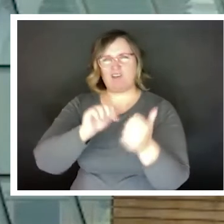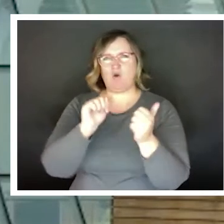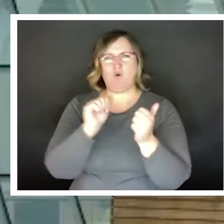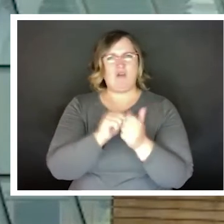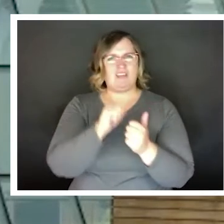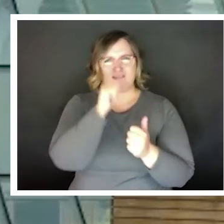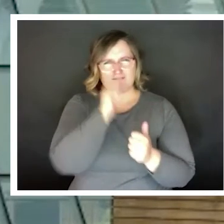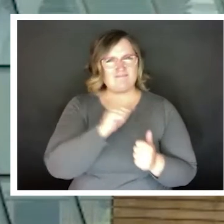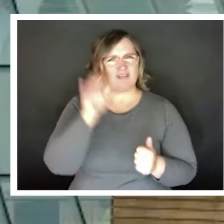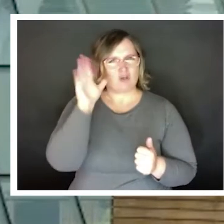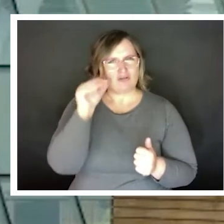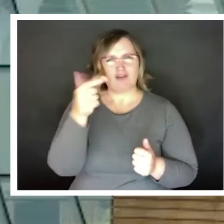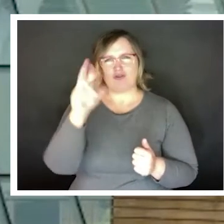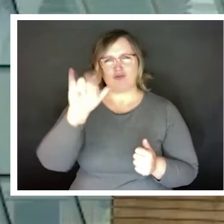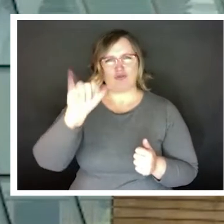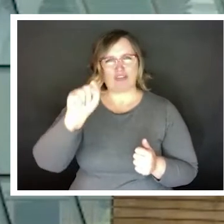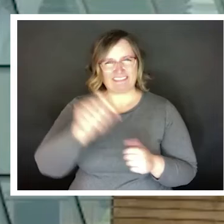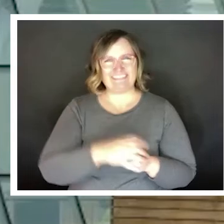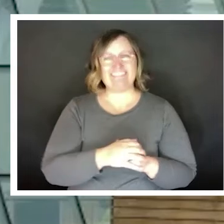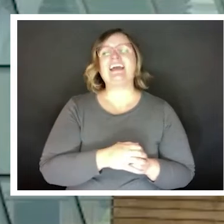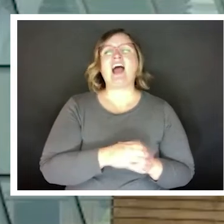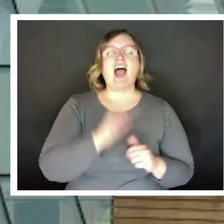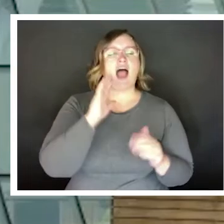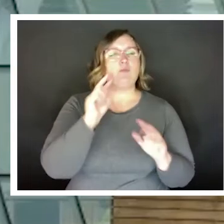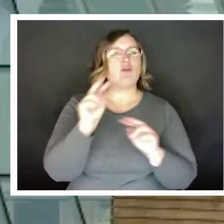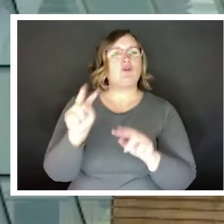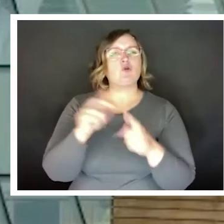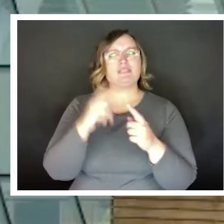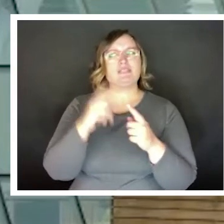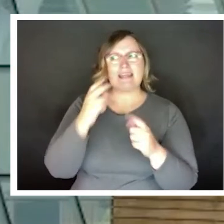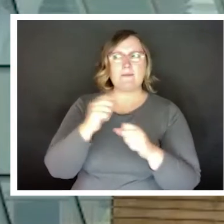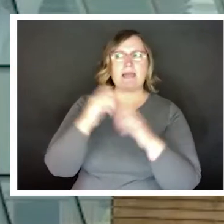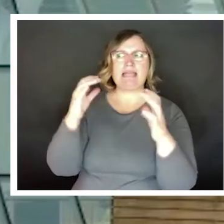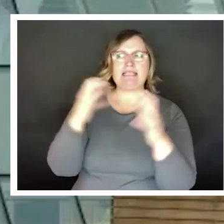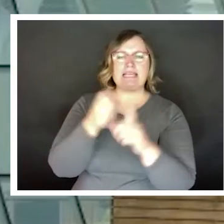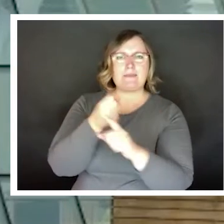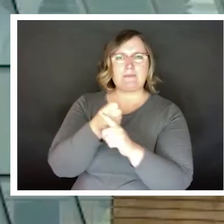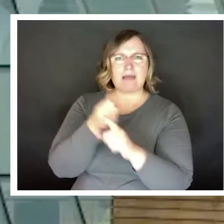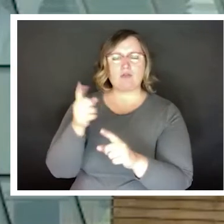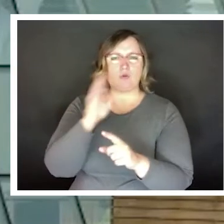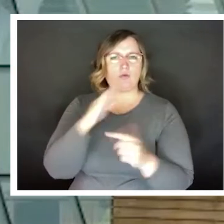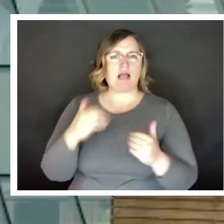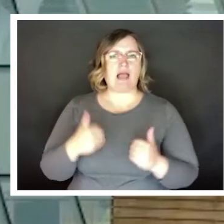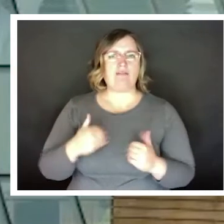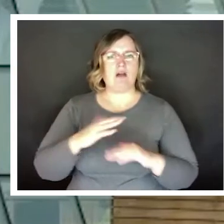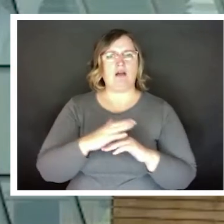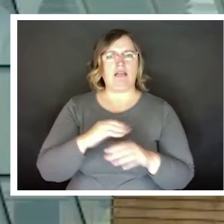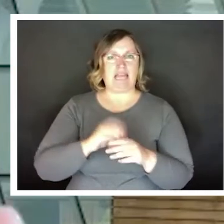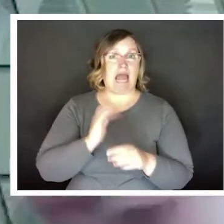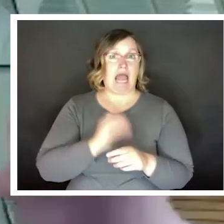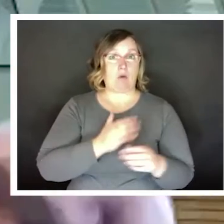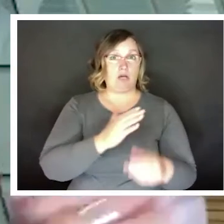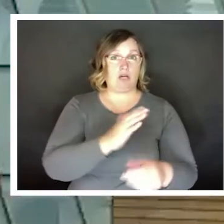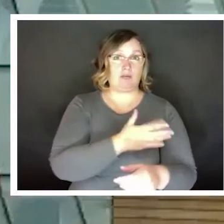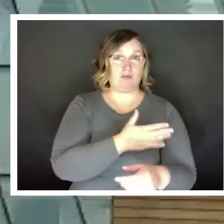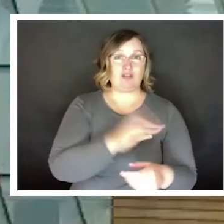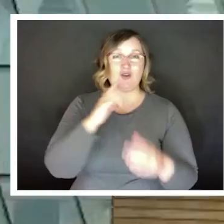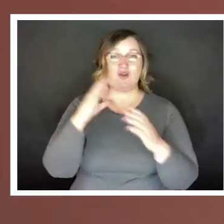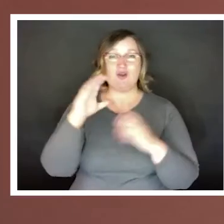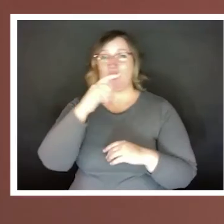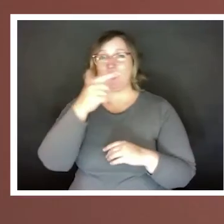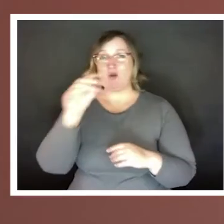grit. I'm looking forward to seeing the amazing and meaningful impact you will have in our community and beyond. Go